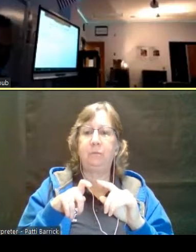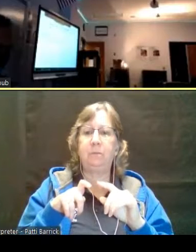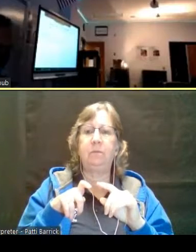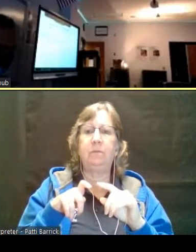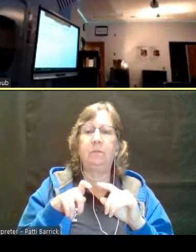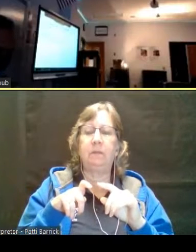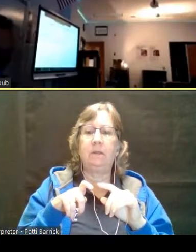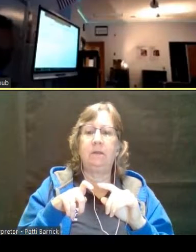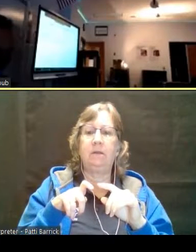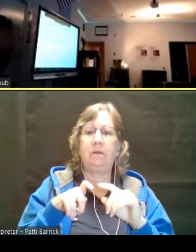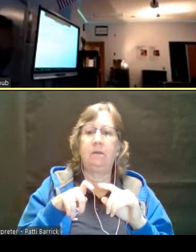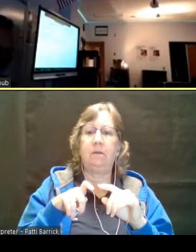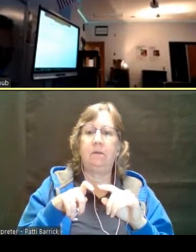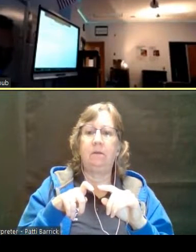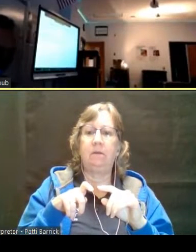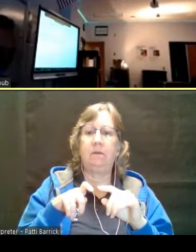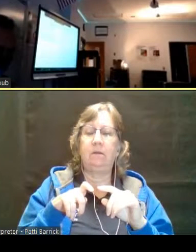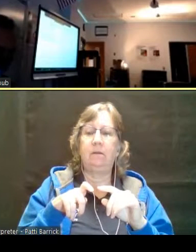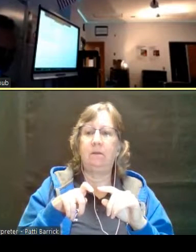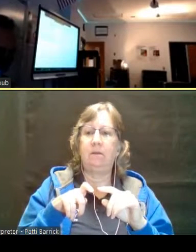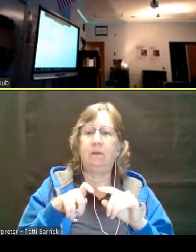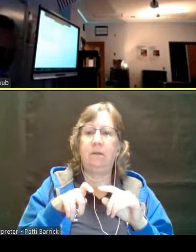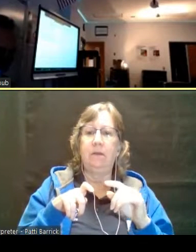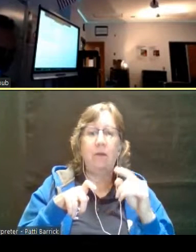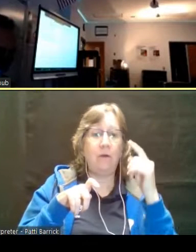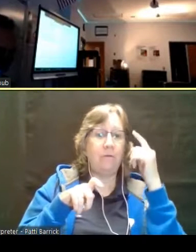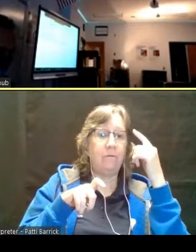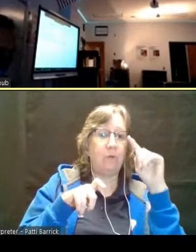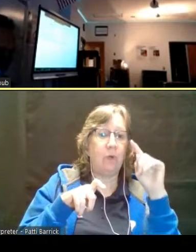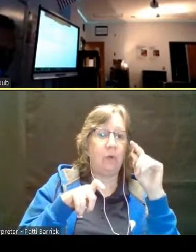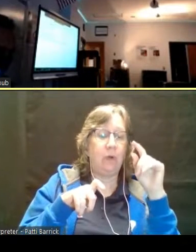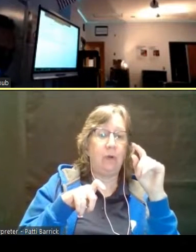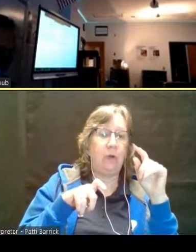people typing the words. And we'll talk about this.